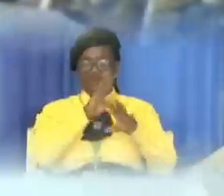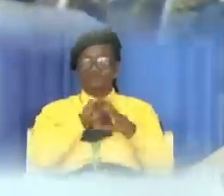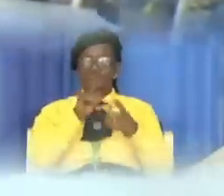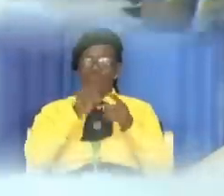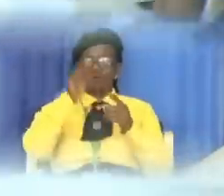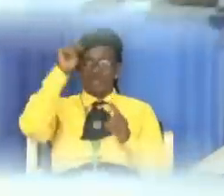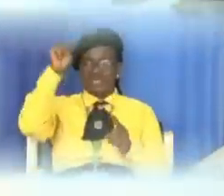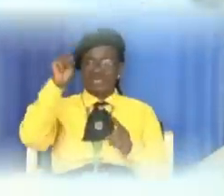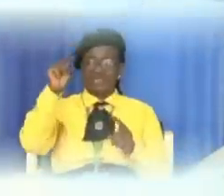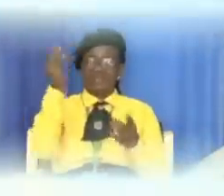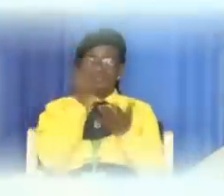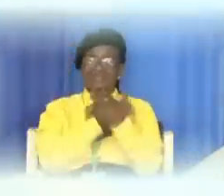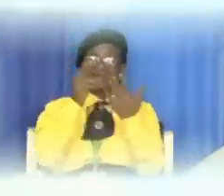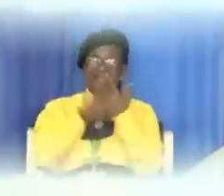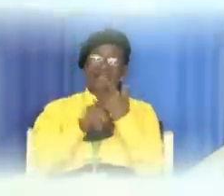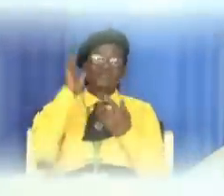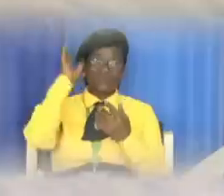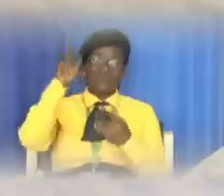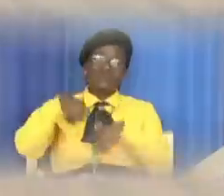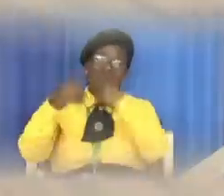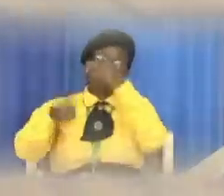now.